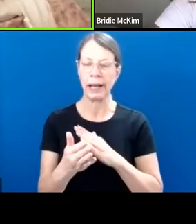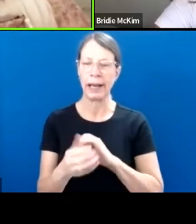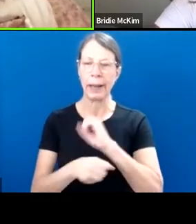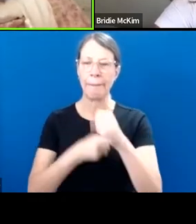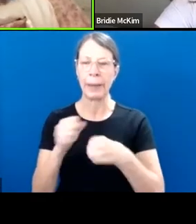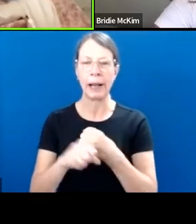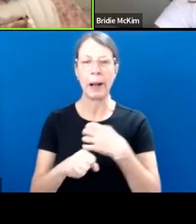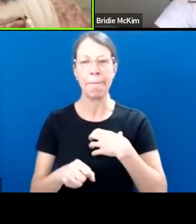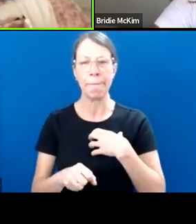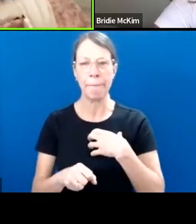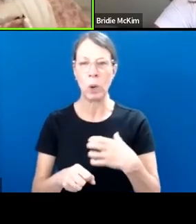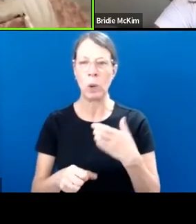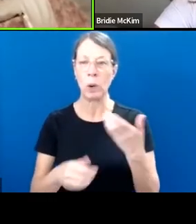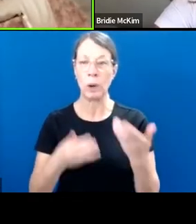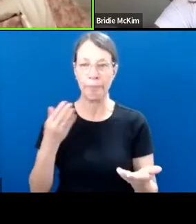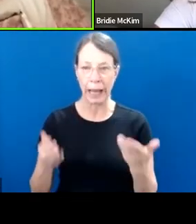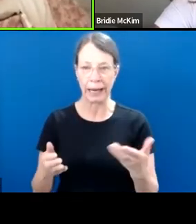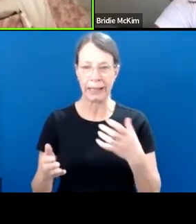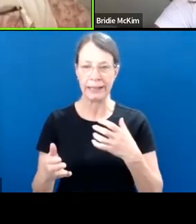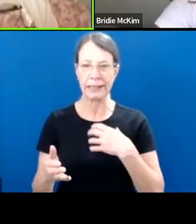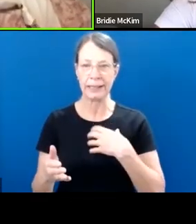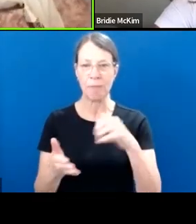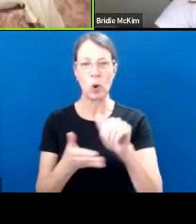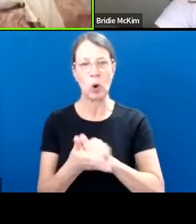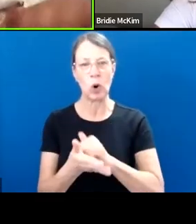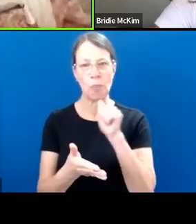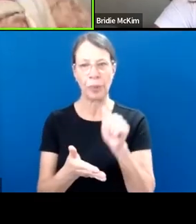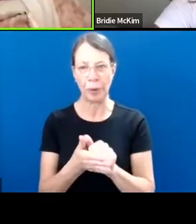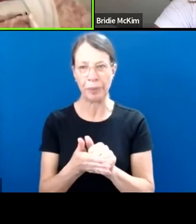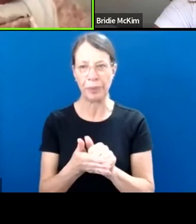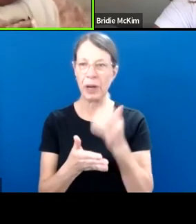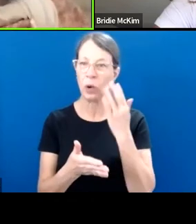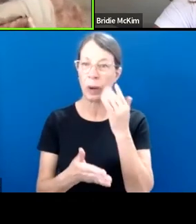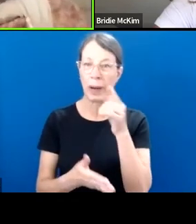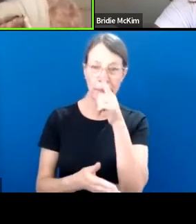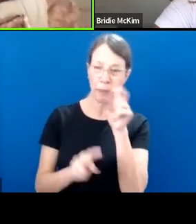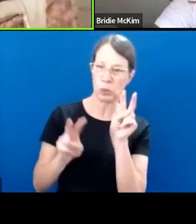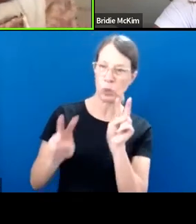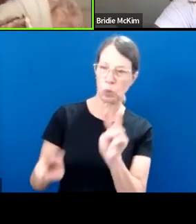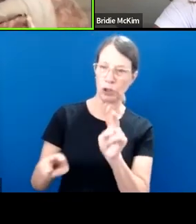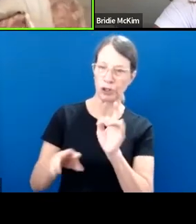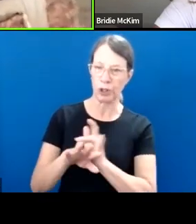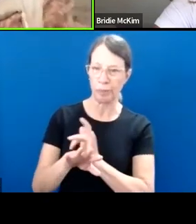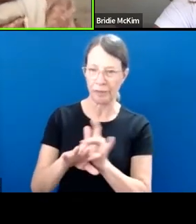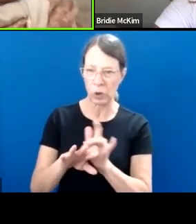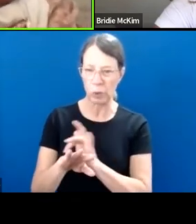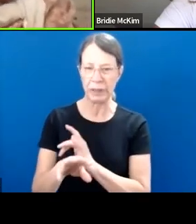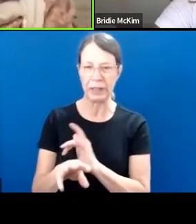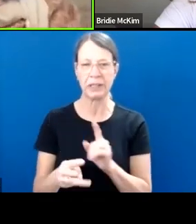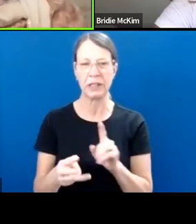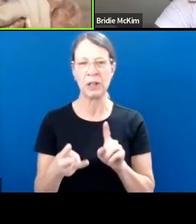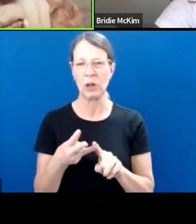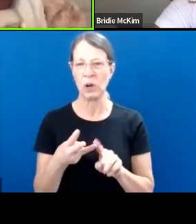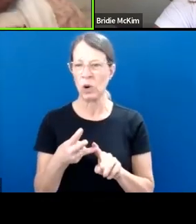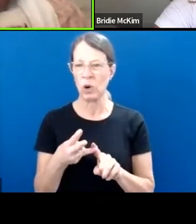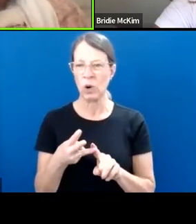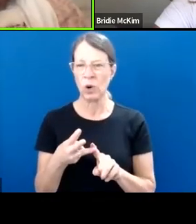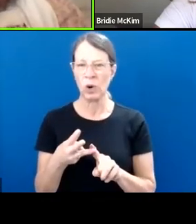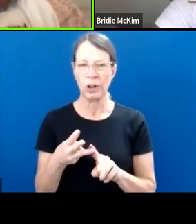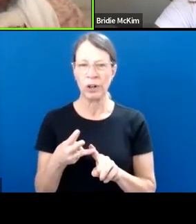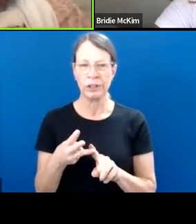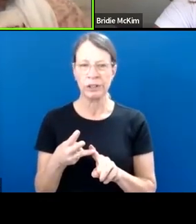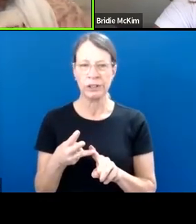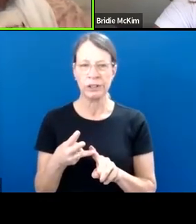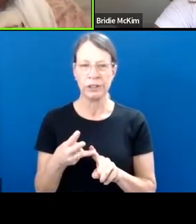when it goes out into the world? And also just knowing who outside of